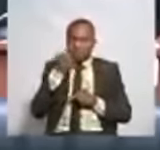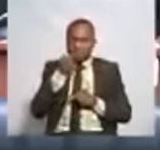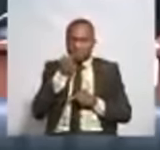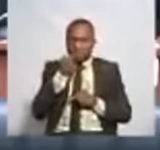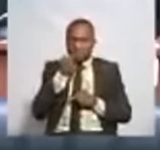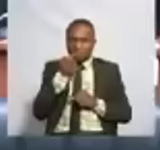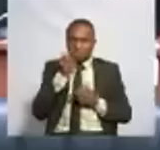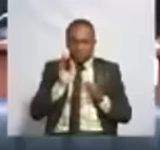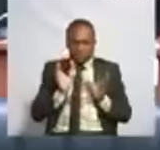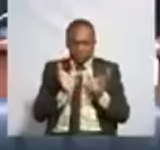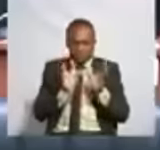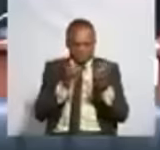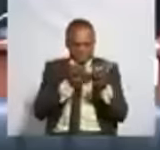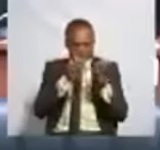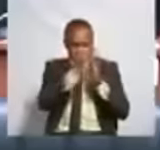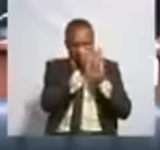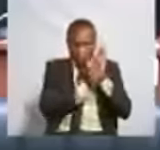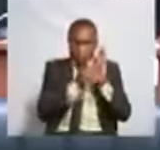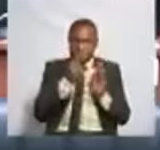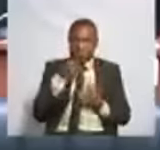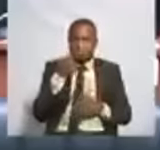Who is pushing this agenda?